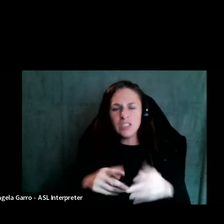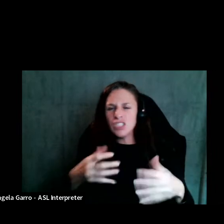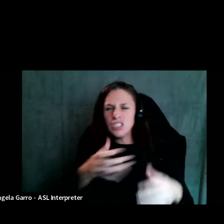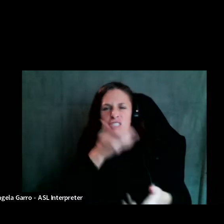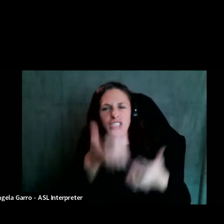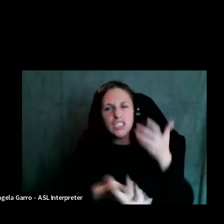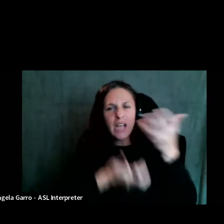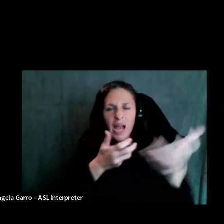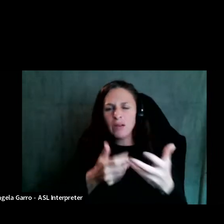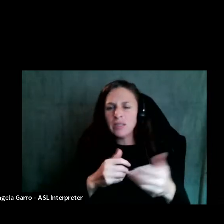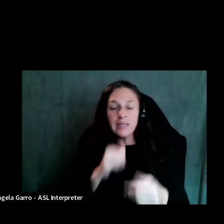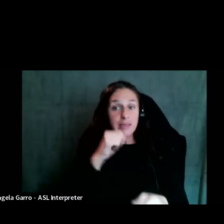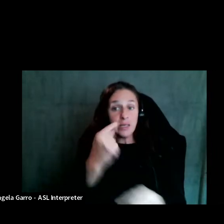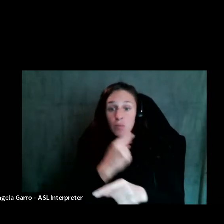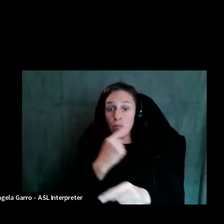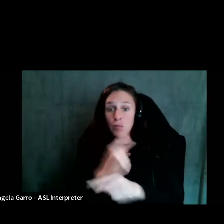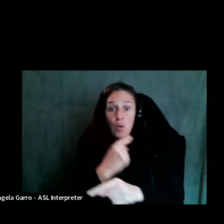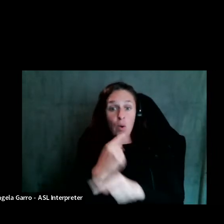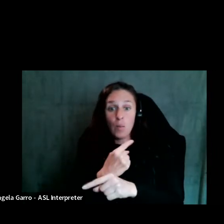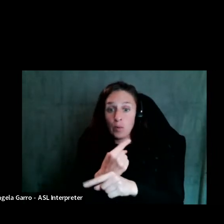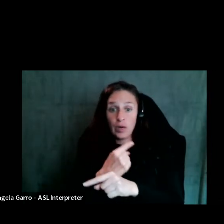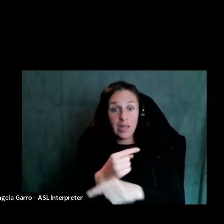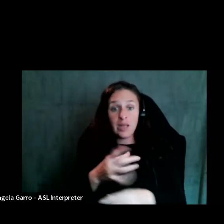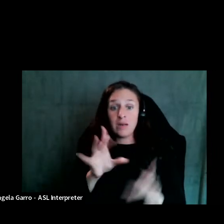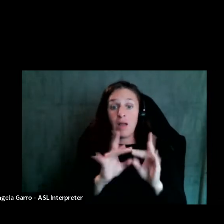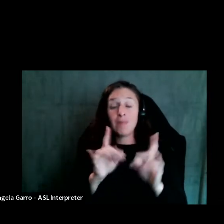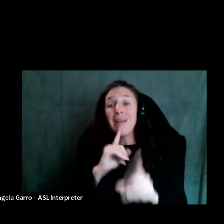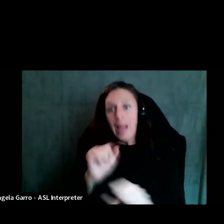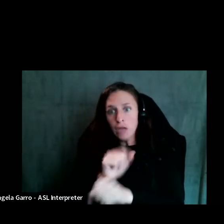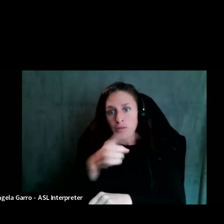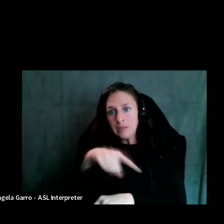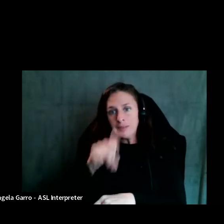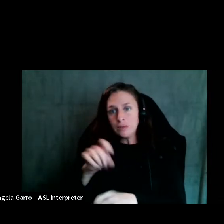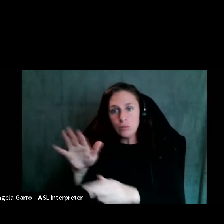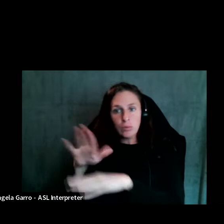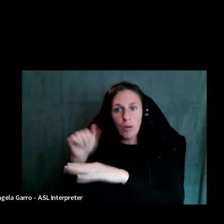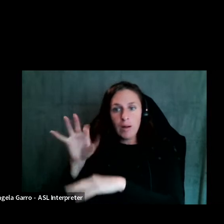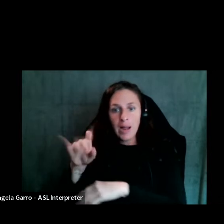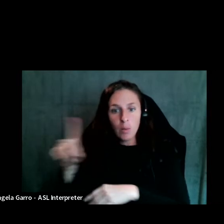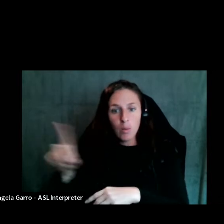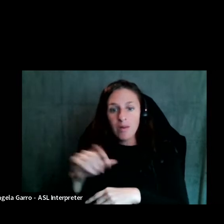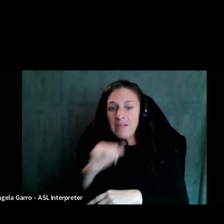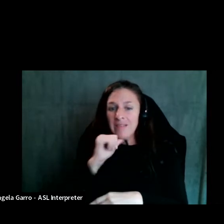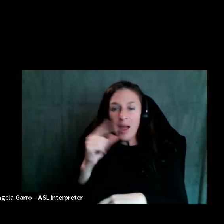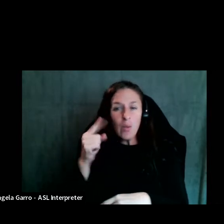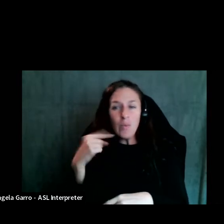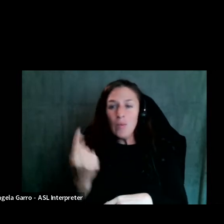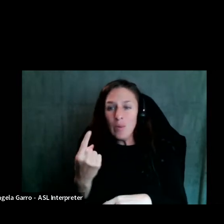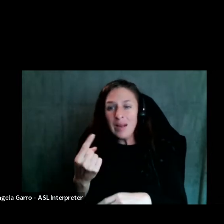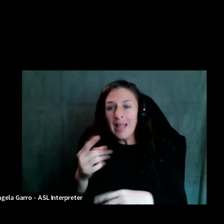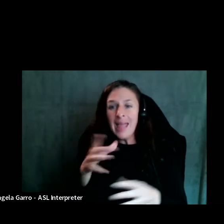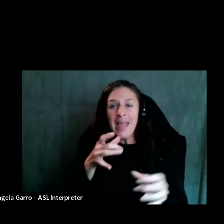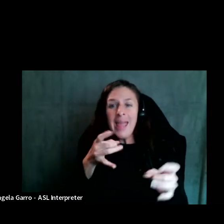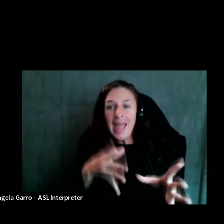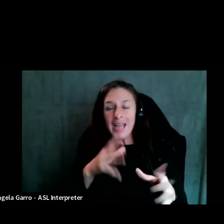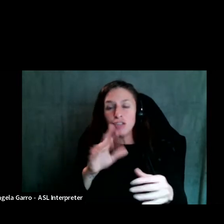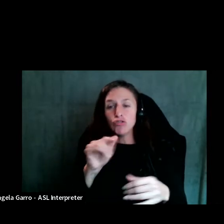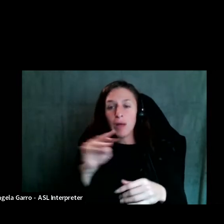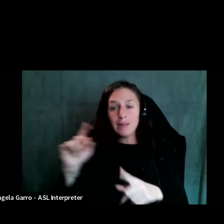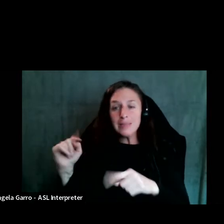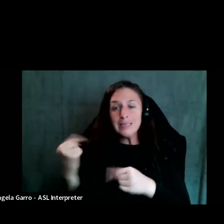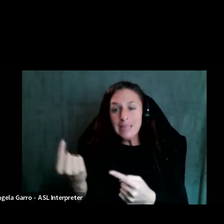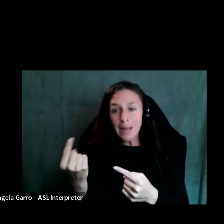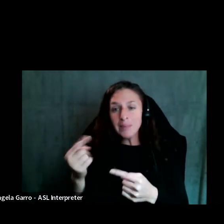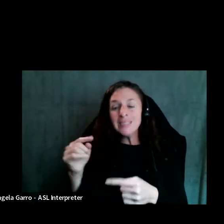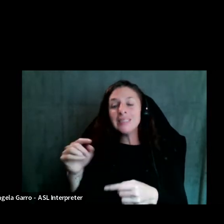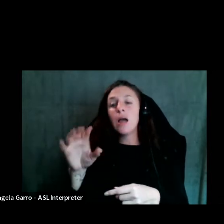expletive comments. They had to call 911 actually. Not a single hate crime happened since October 7th,